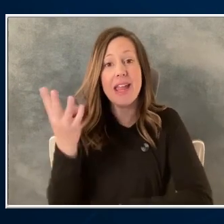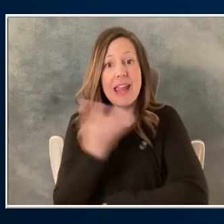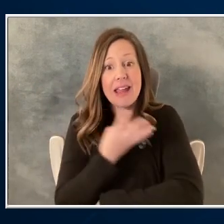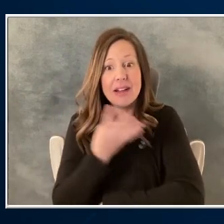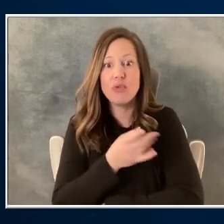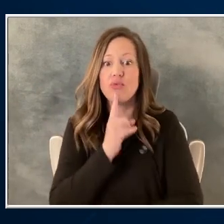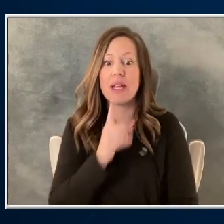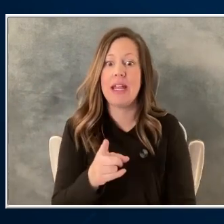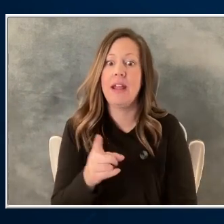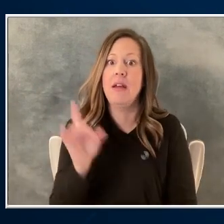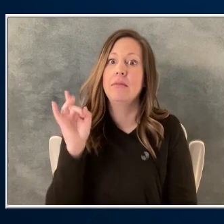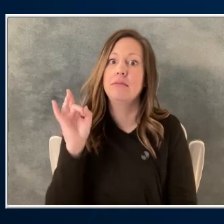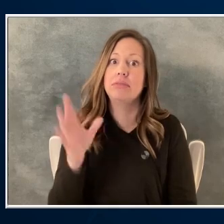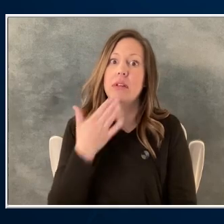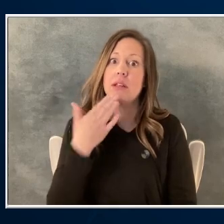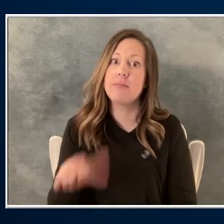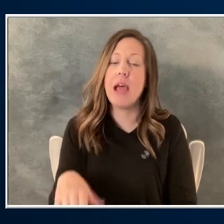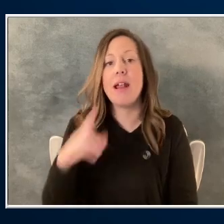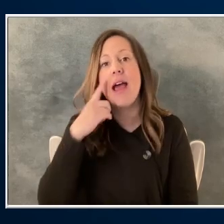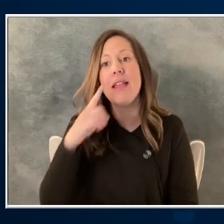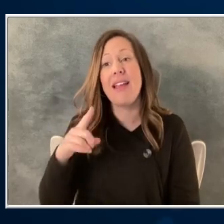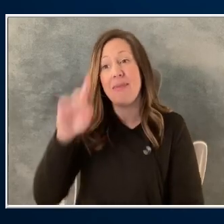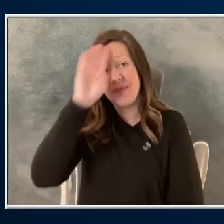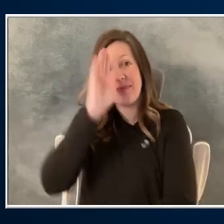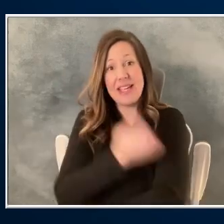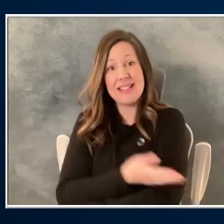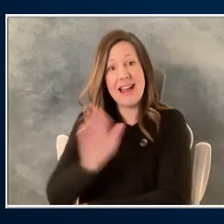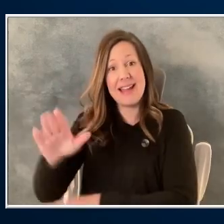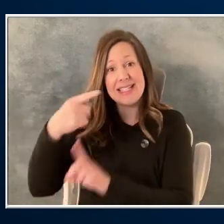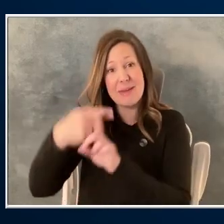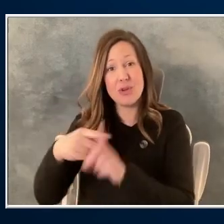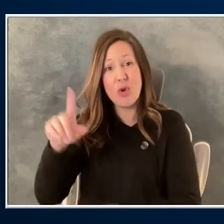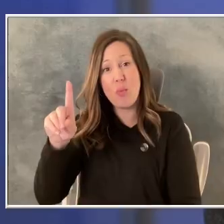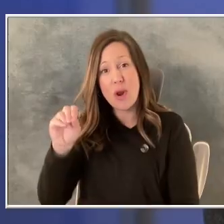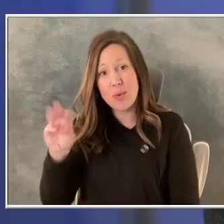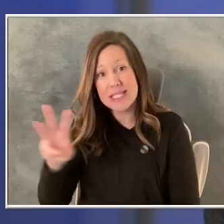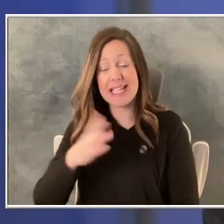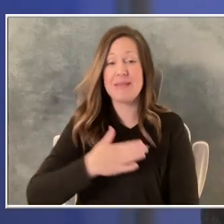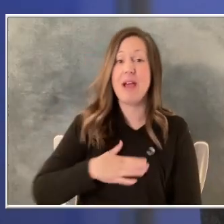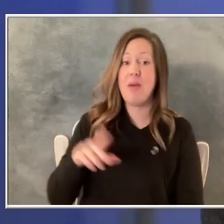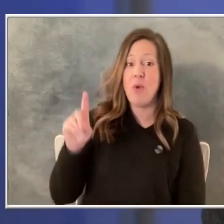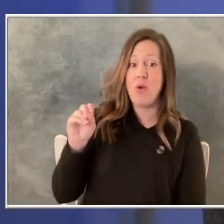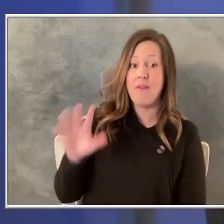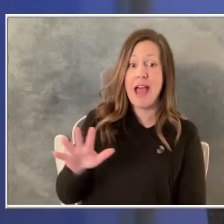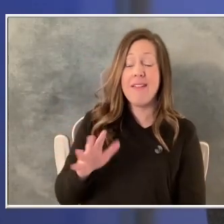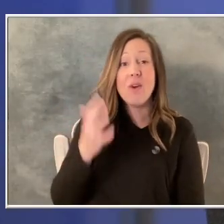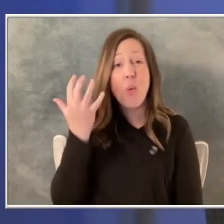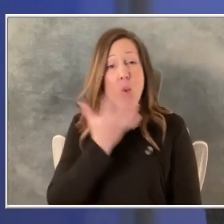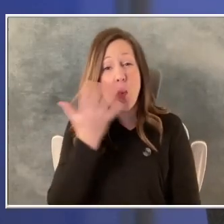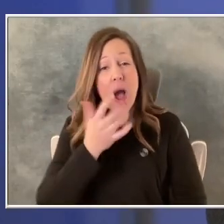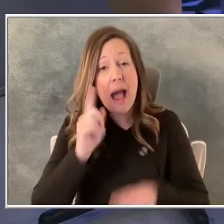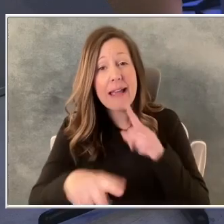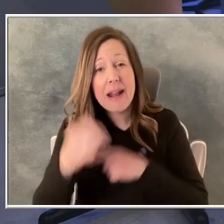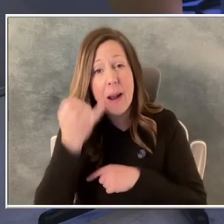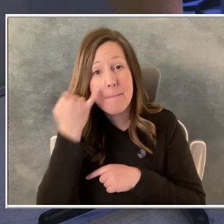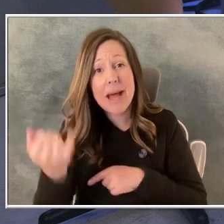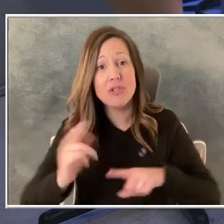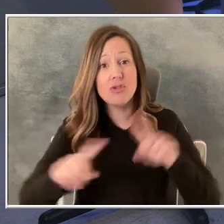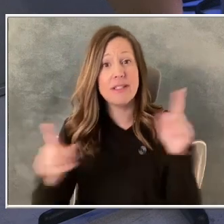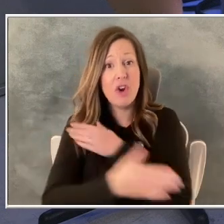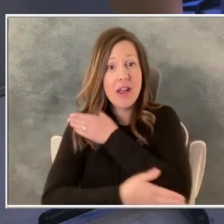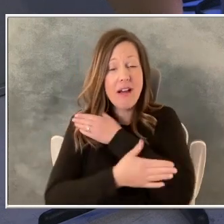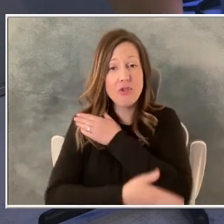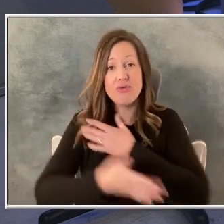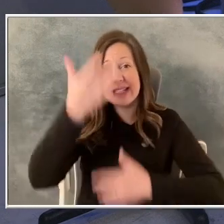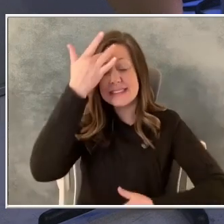pretty rough. I think his temperature was 106. Mine was around 105. I cannot imagine being out of the country, sick. You got your kids with you,